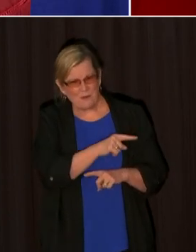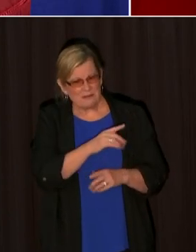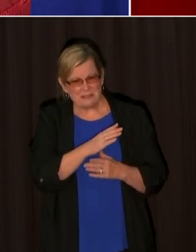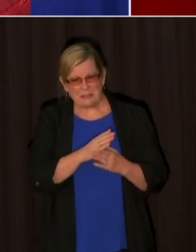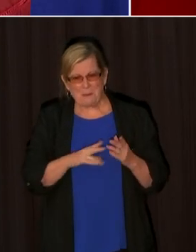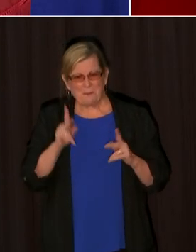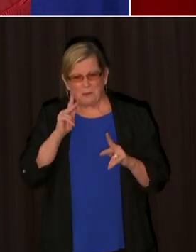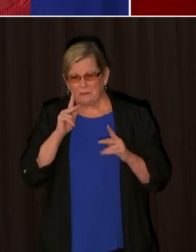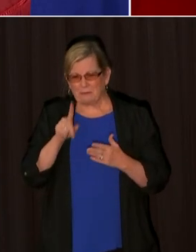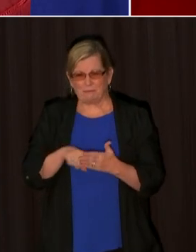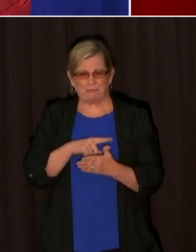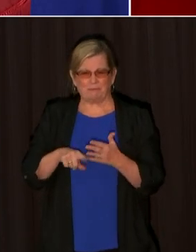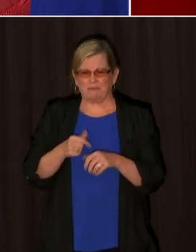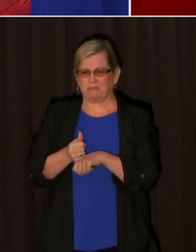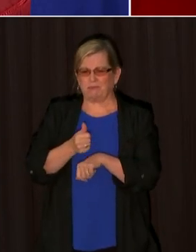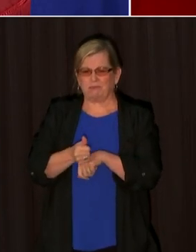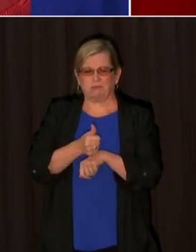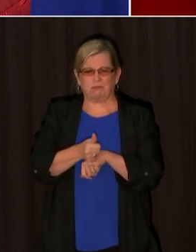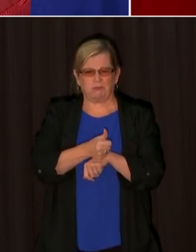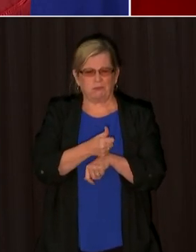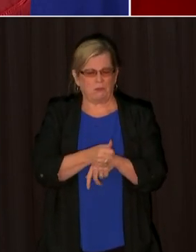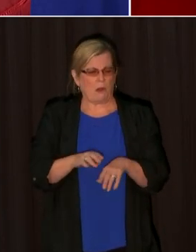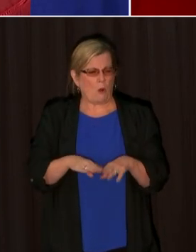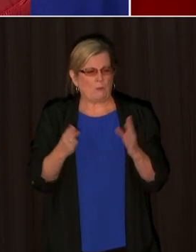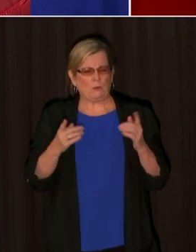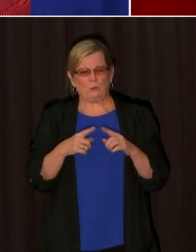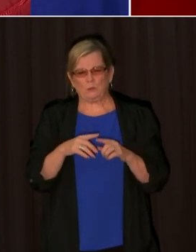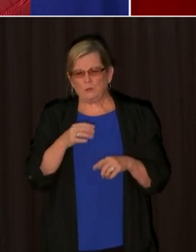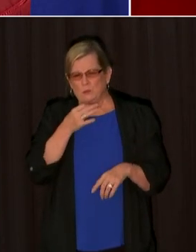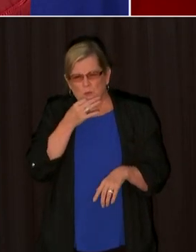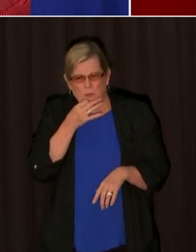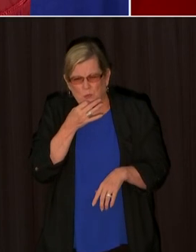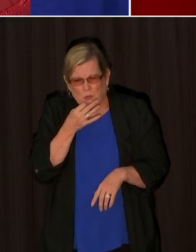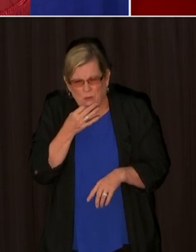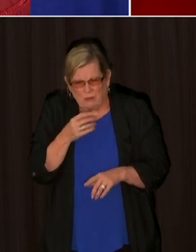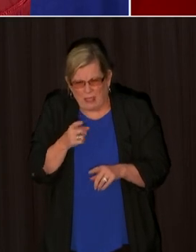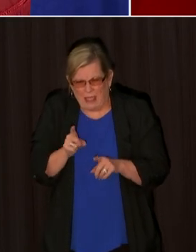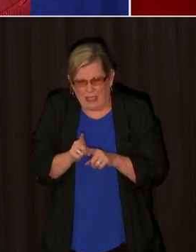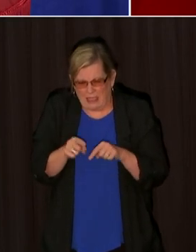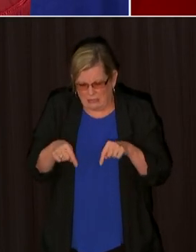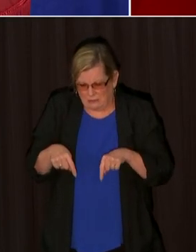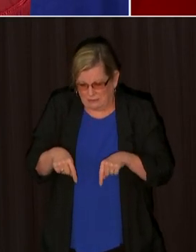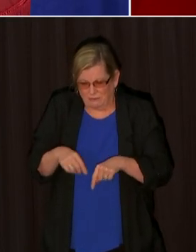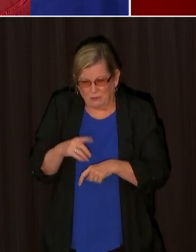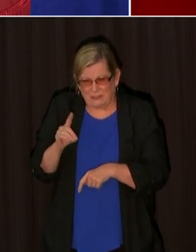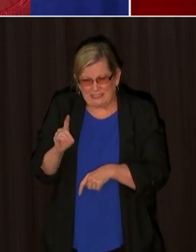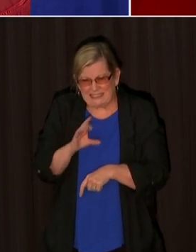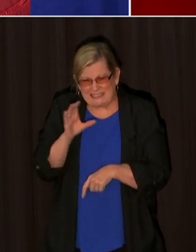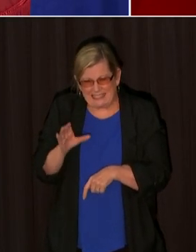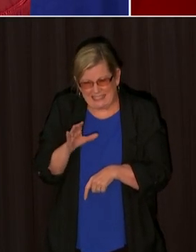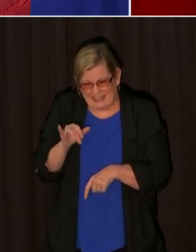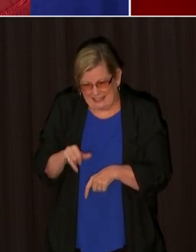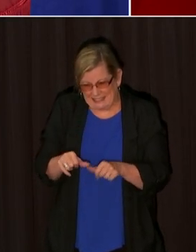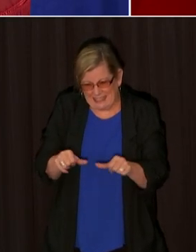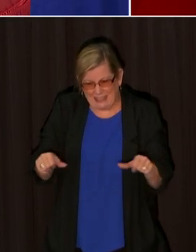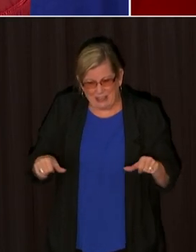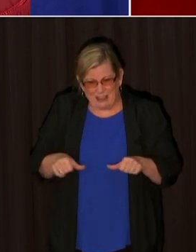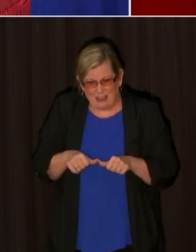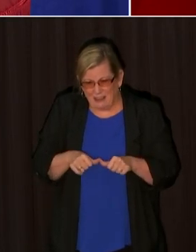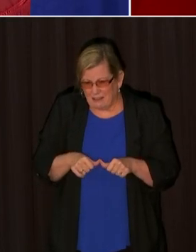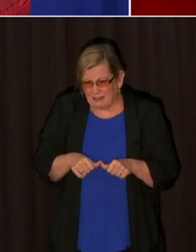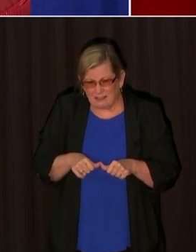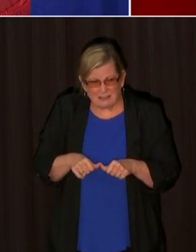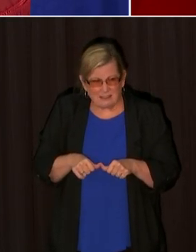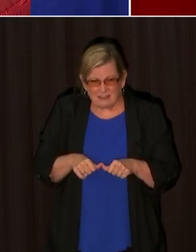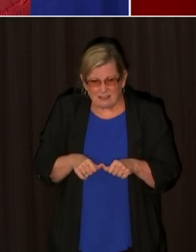soon. I don't know. What are your thoughts as you look at the situation here and sort of in this region and the situation in some of